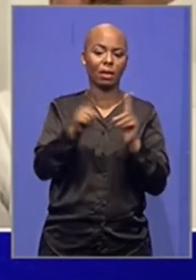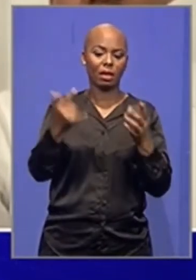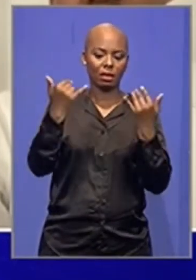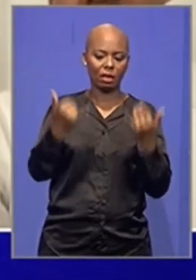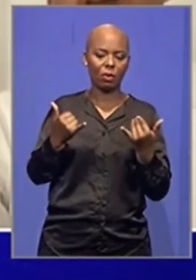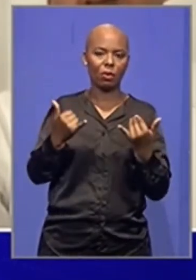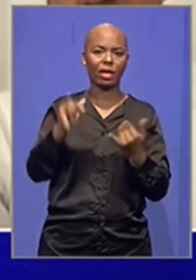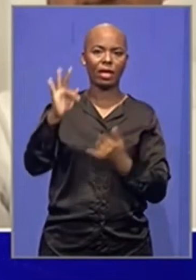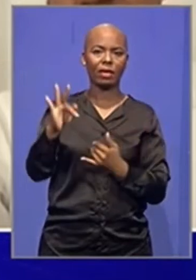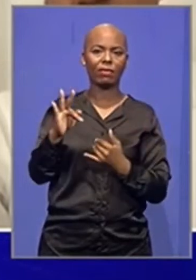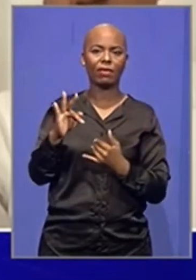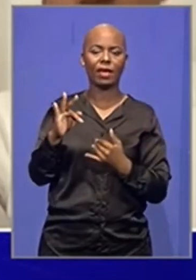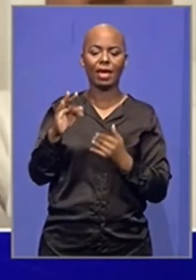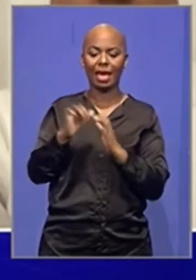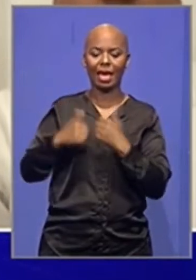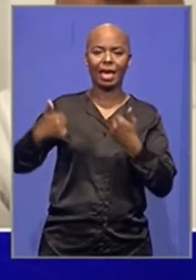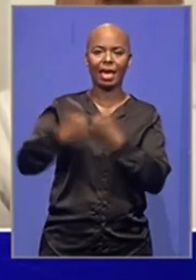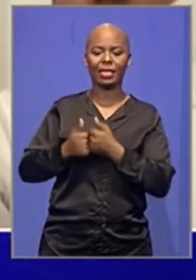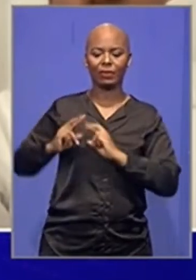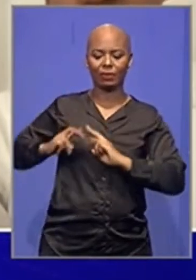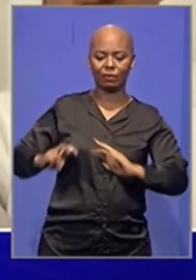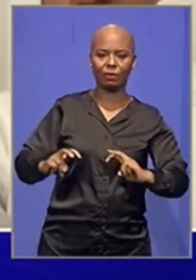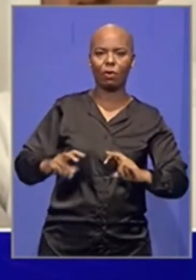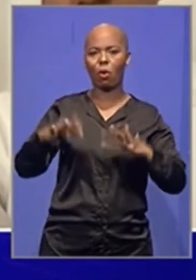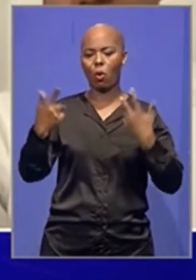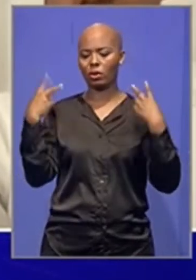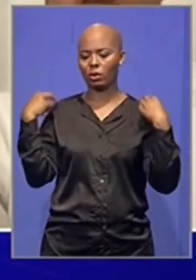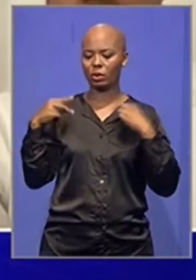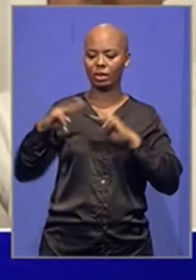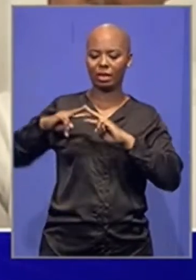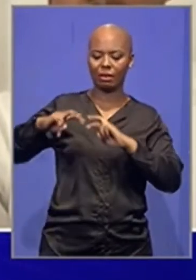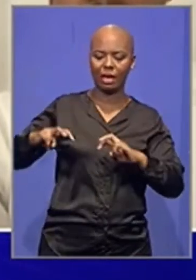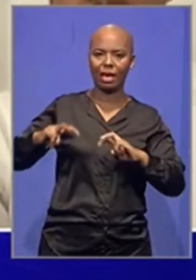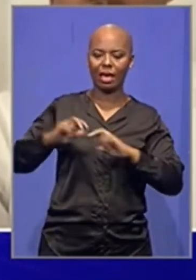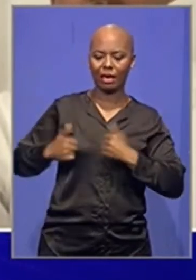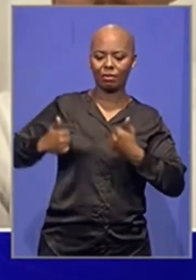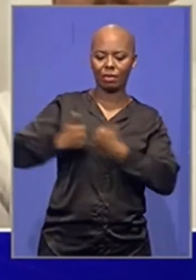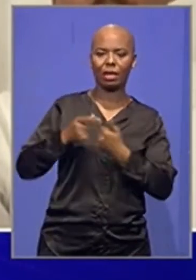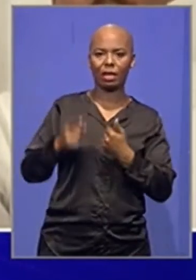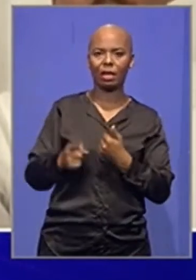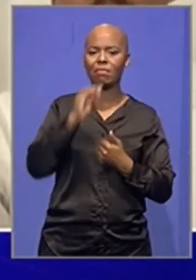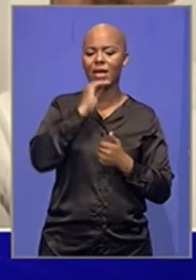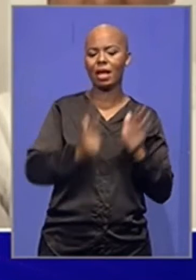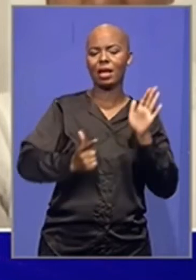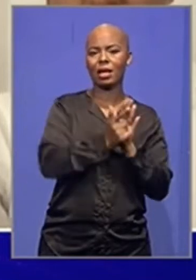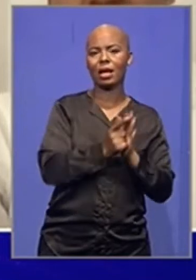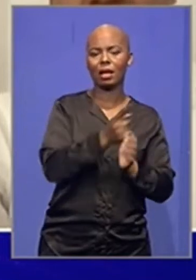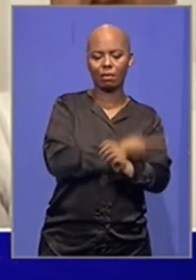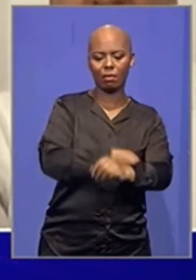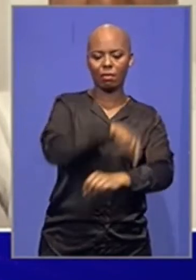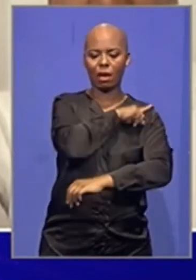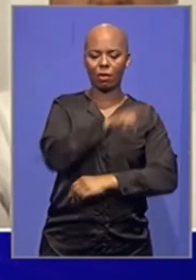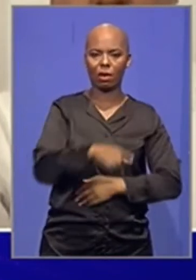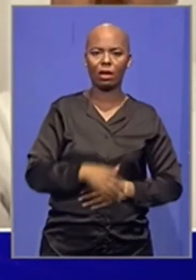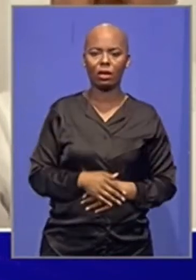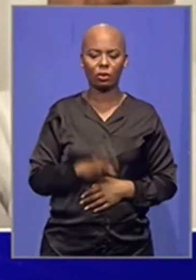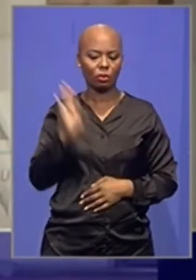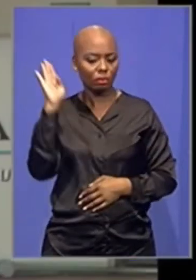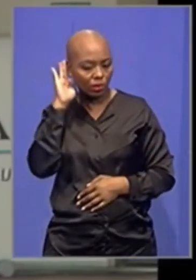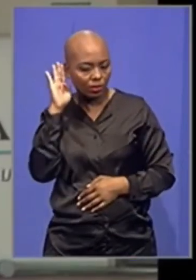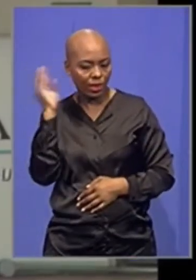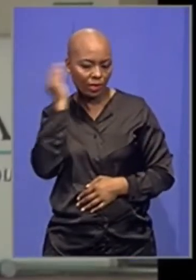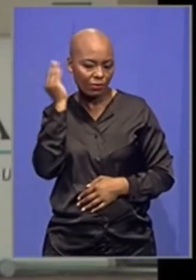investigating agencies or security agents will have legal power to intercept and listen to